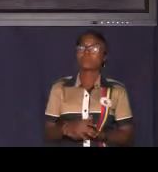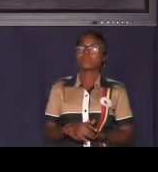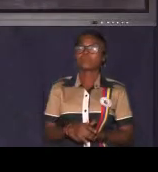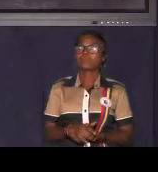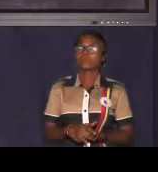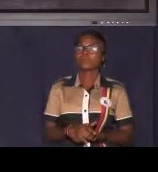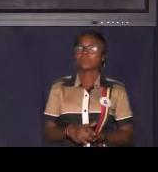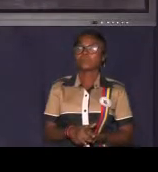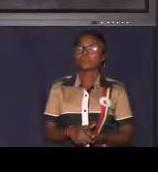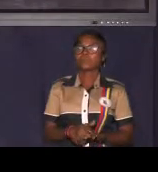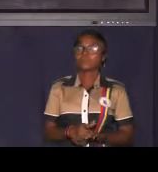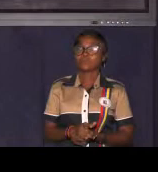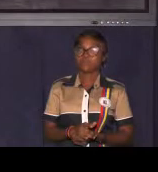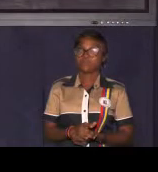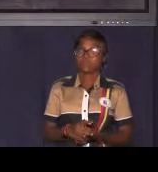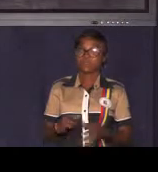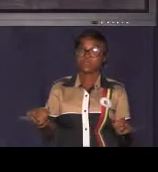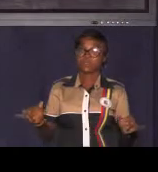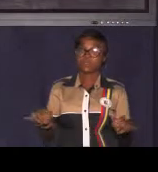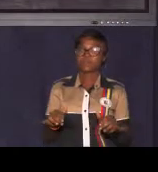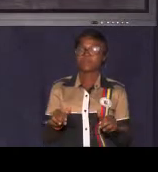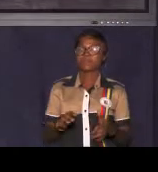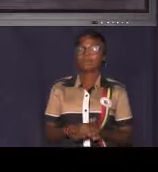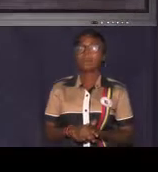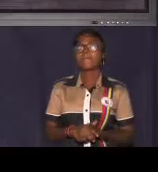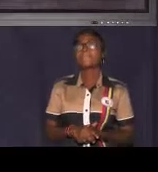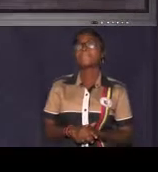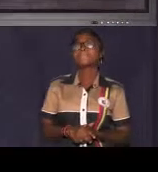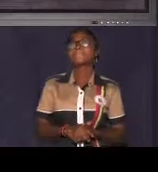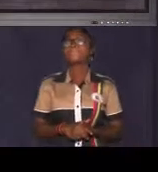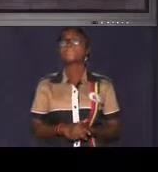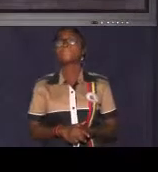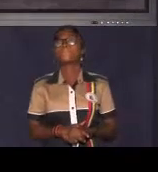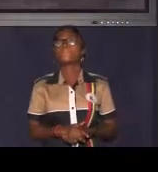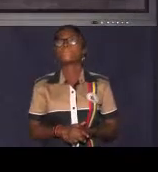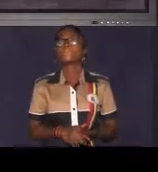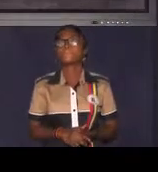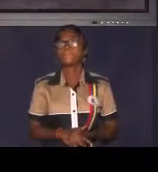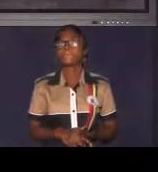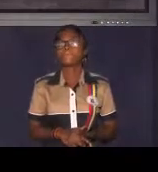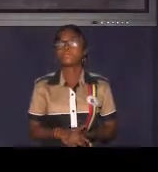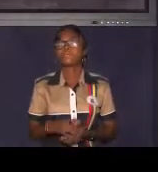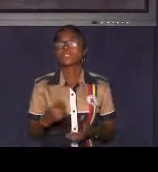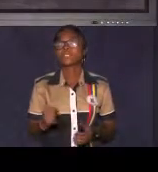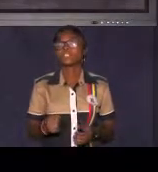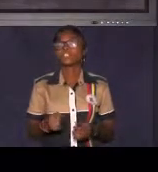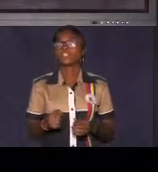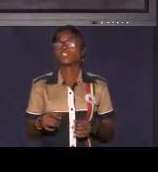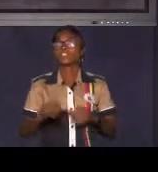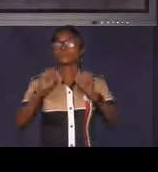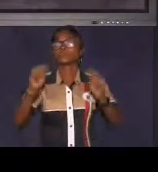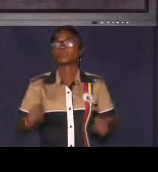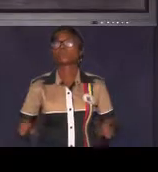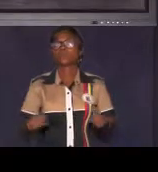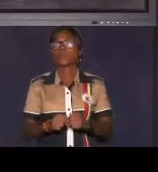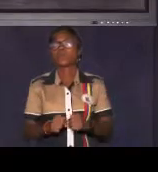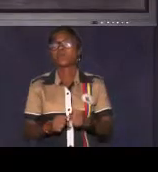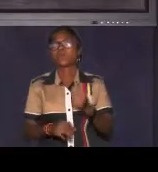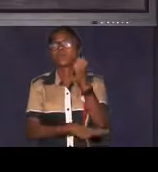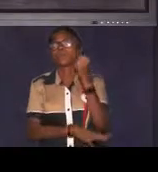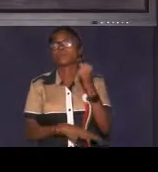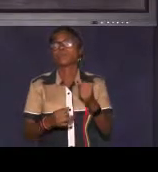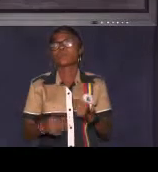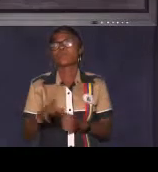3 3, and we're leaving 2 3 3, the same thing. So we only need one. And so the square root of 324